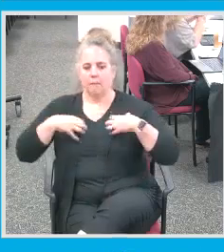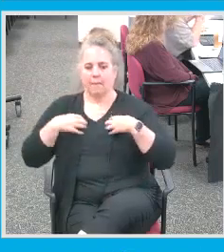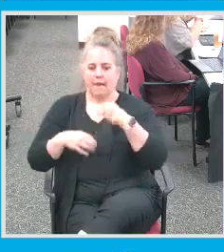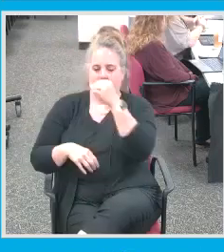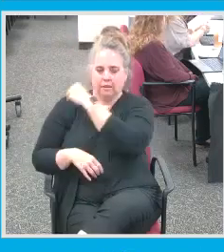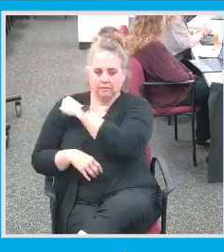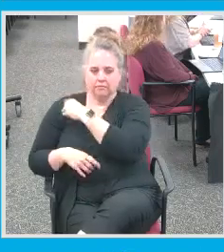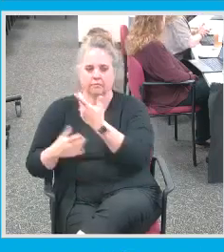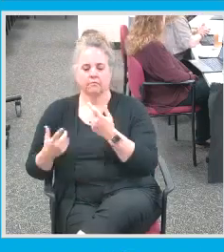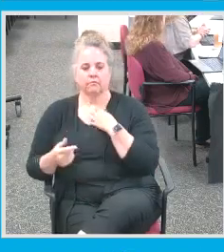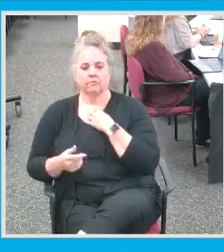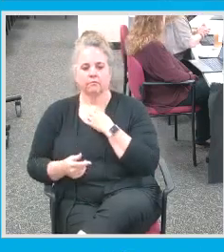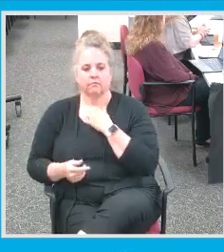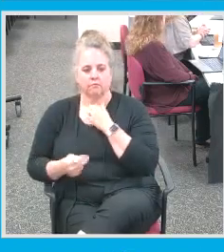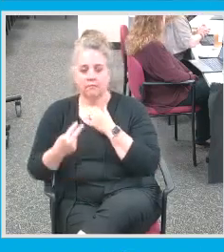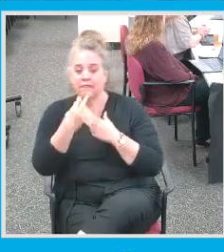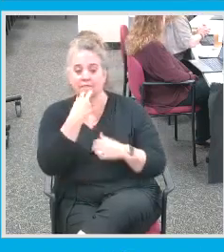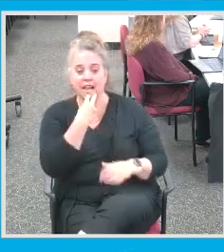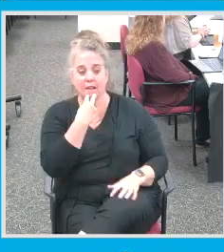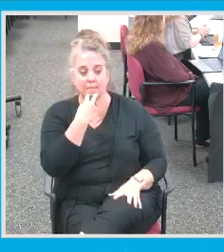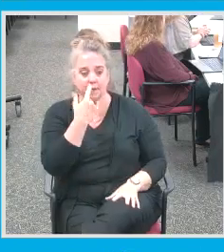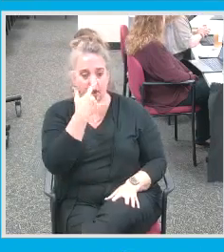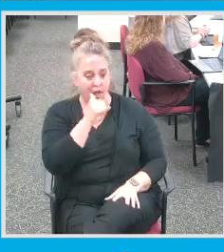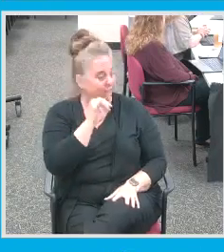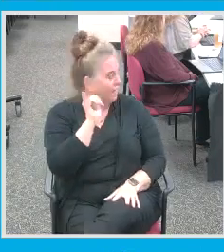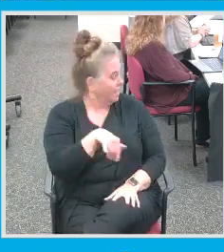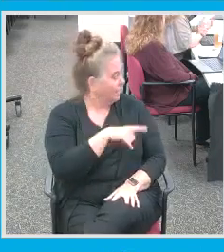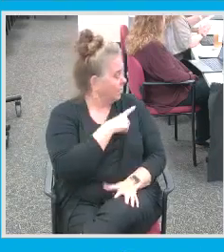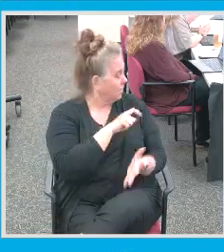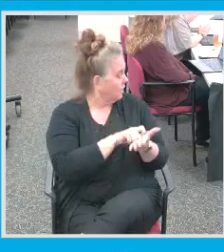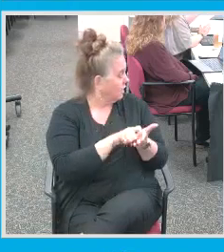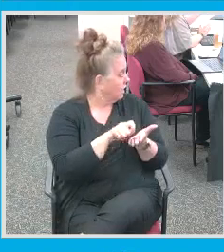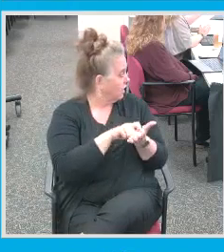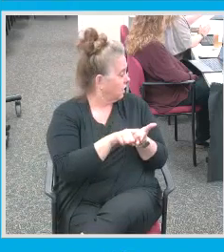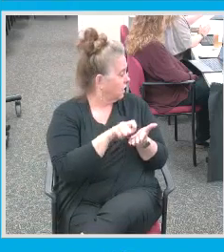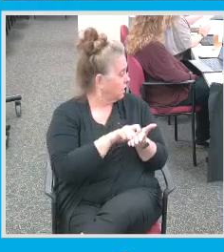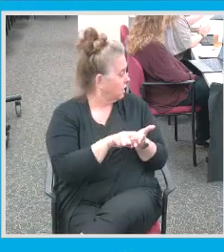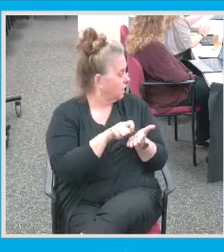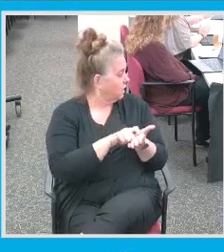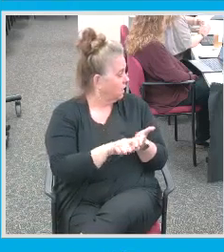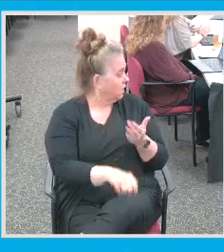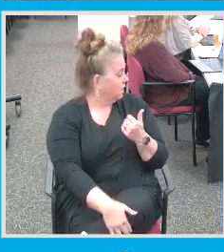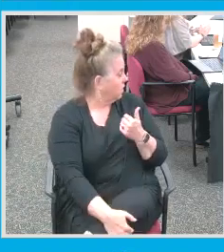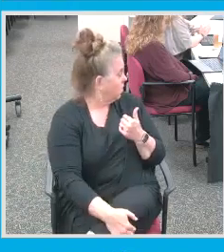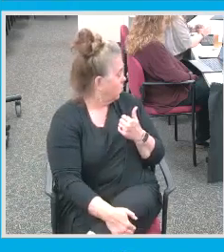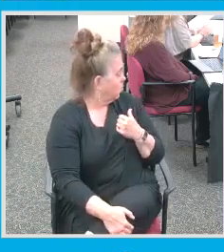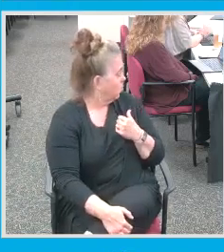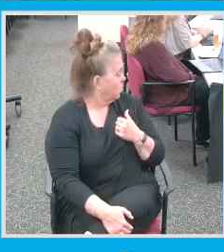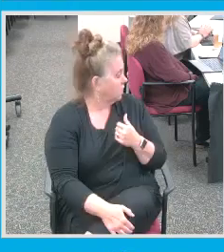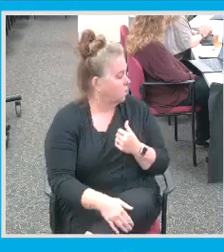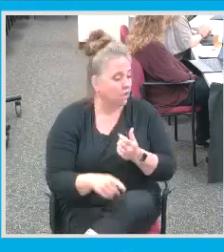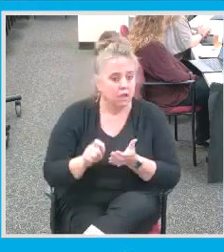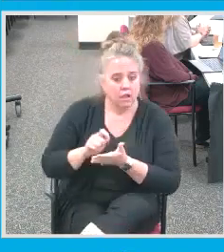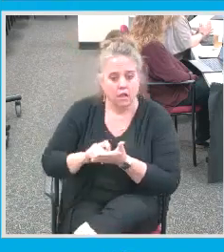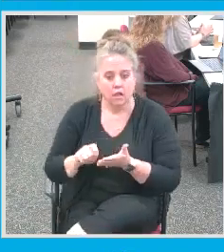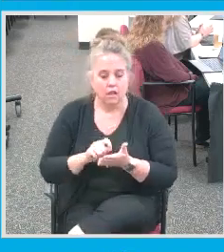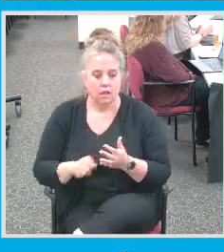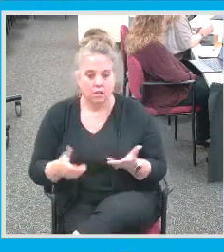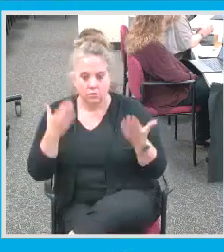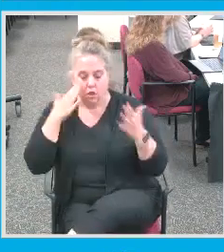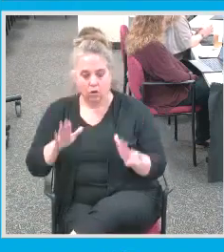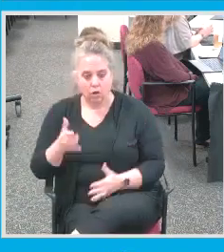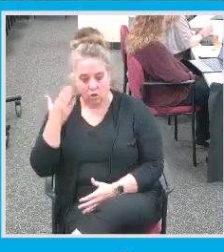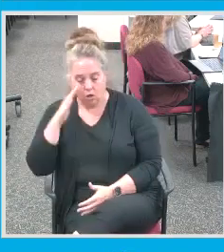looks like, just like that. Yeah, even tinier. Yeah, but I mean, it looks like you don't know. Like it's so, I mean, it's